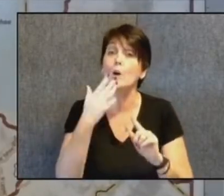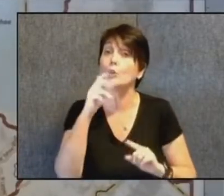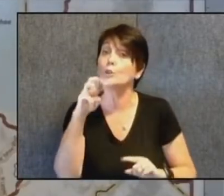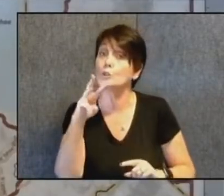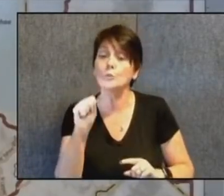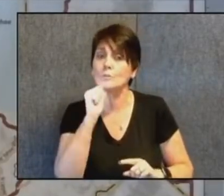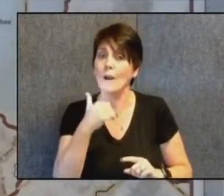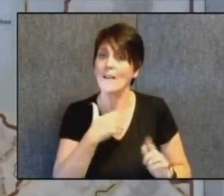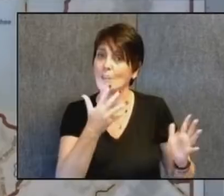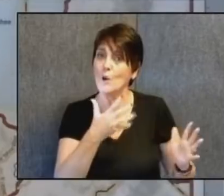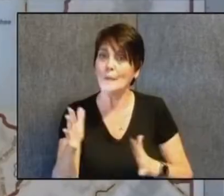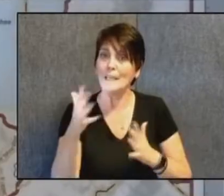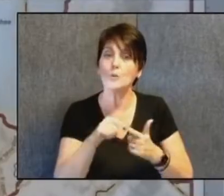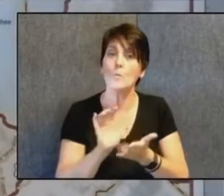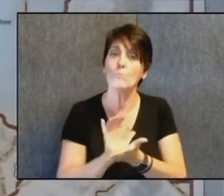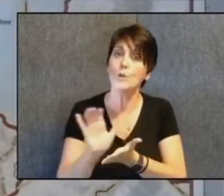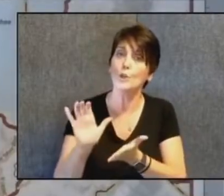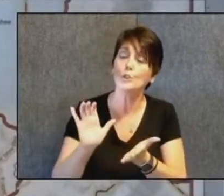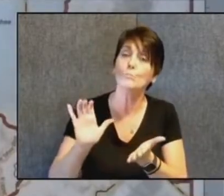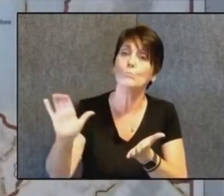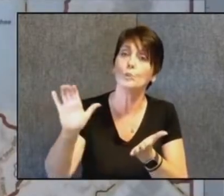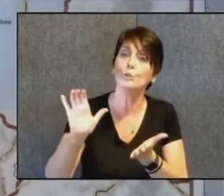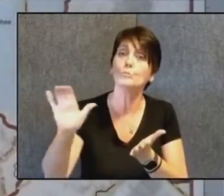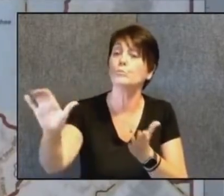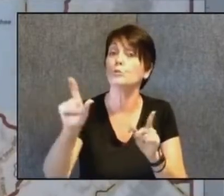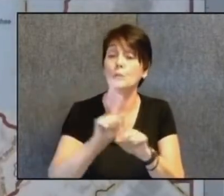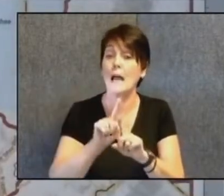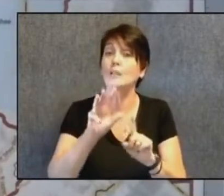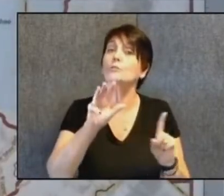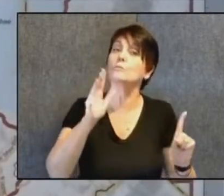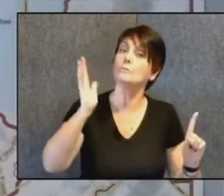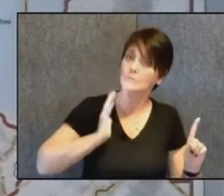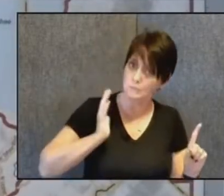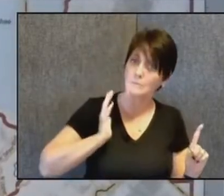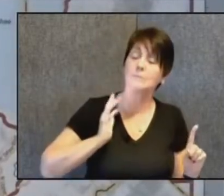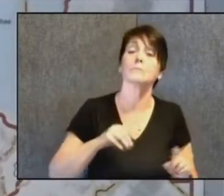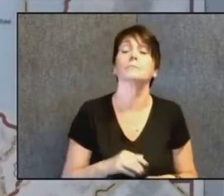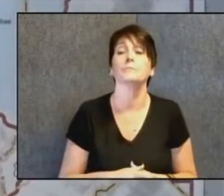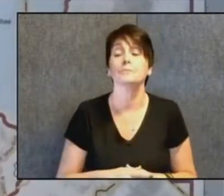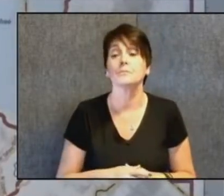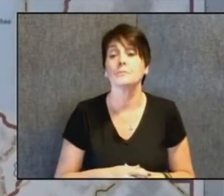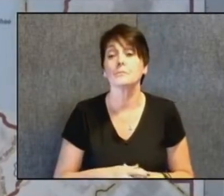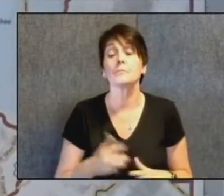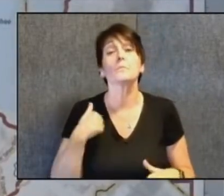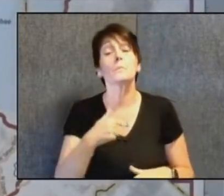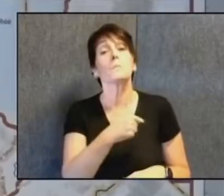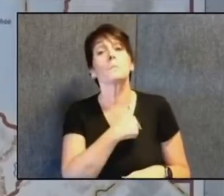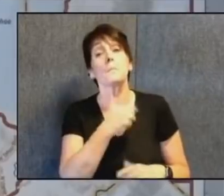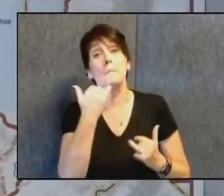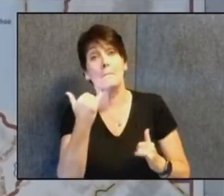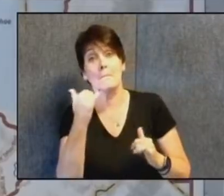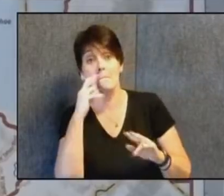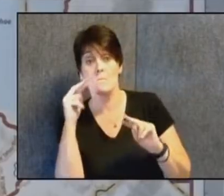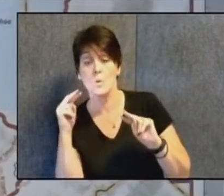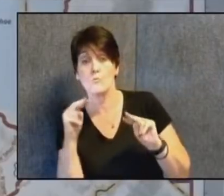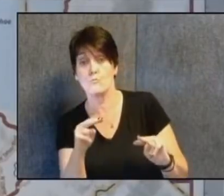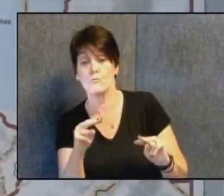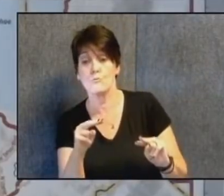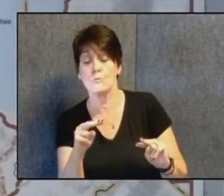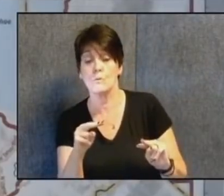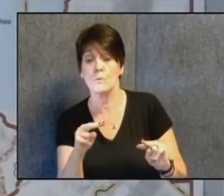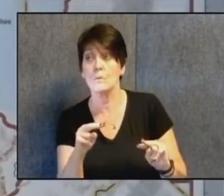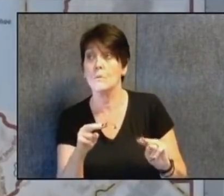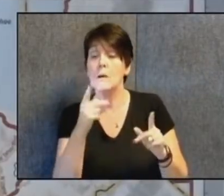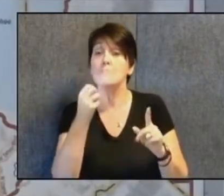we won't have the winds trying to push it as much in this direction over here. We are looking at